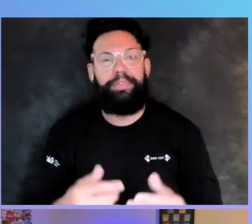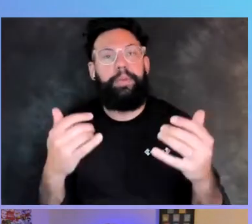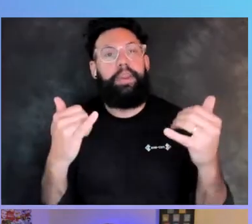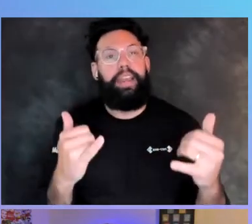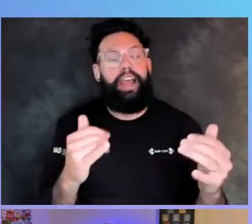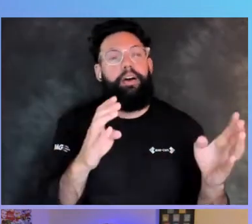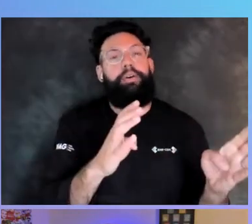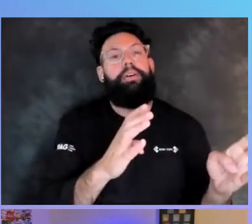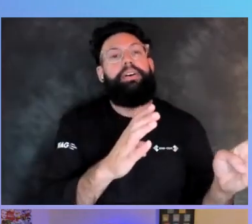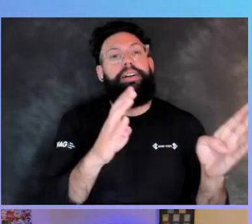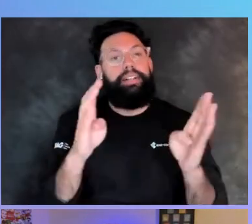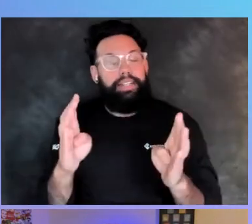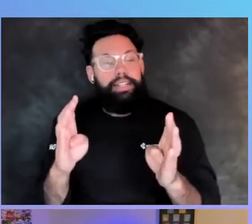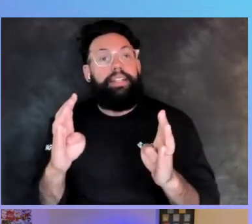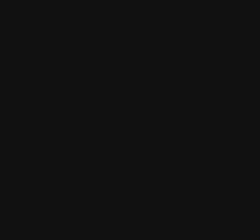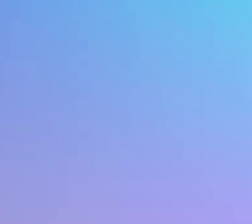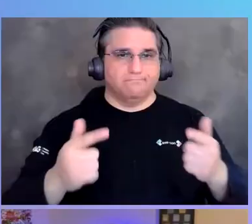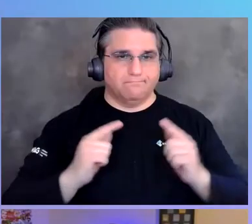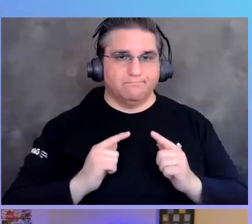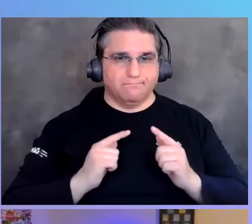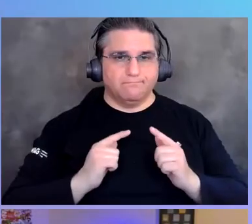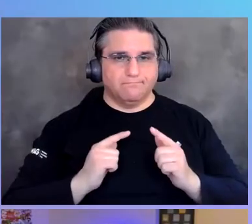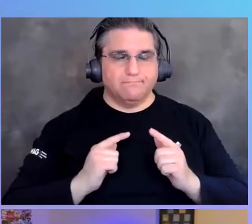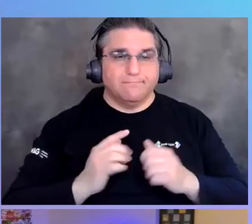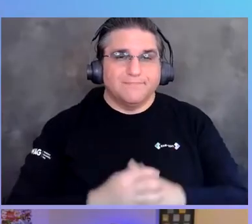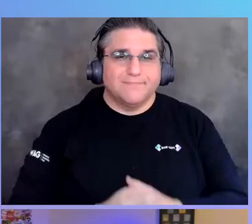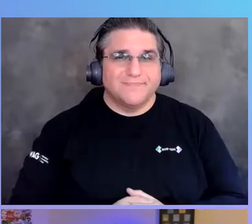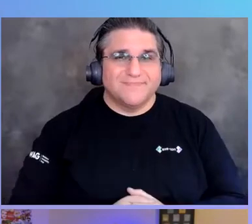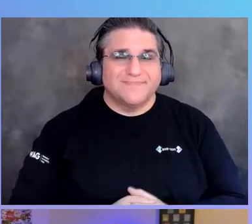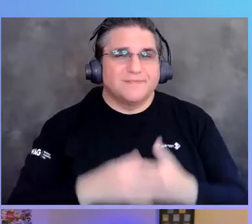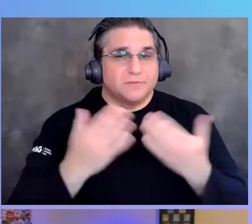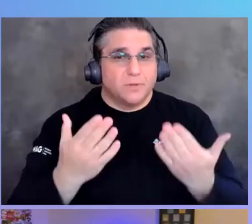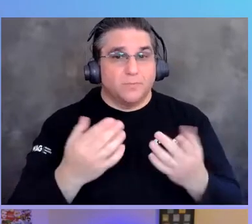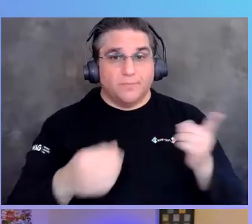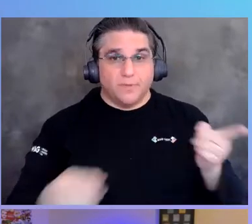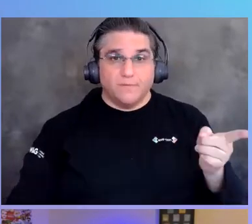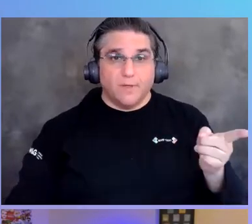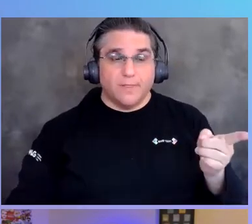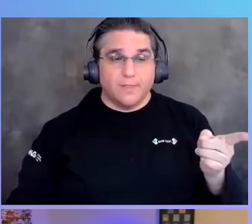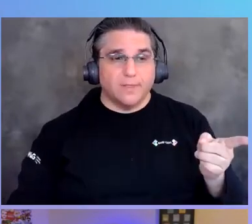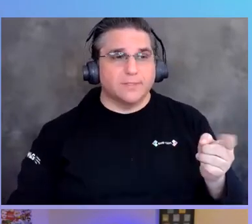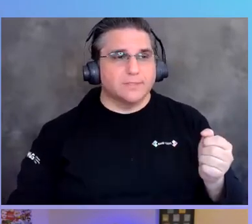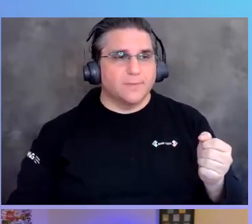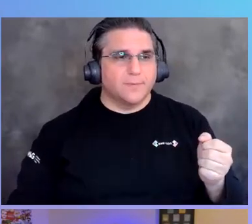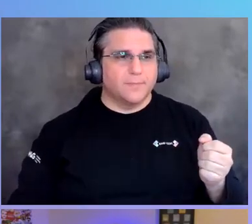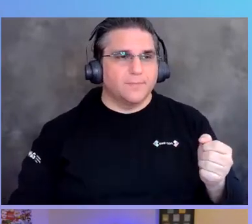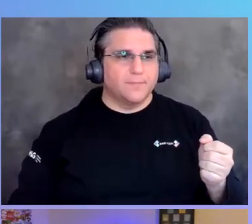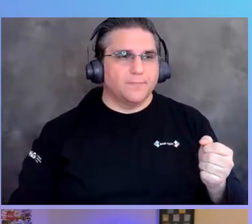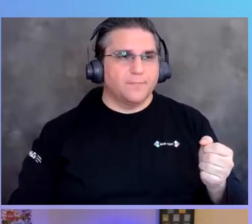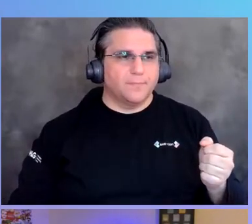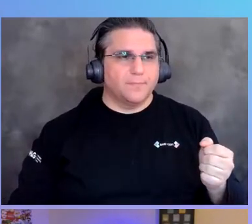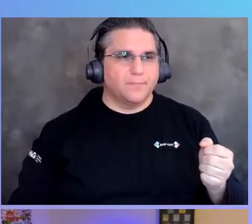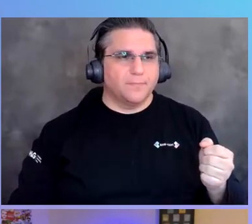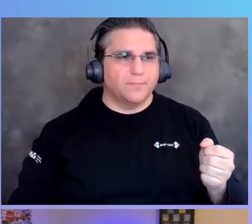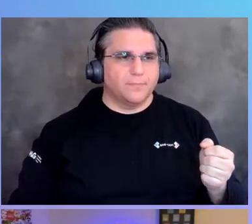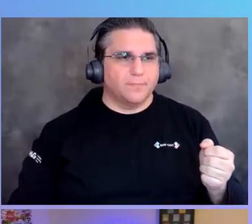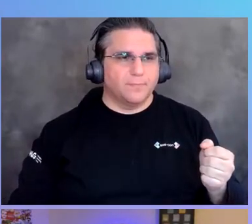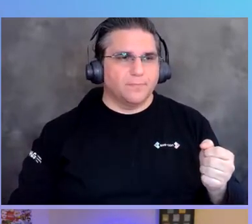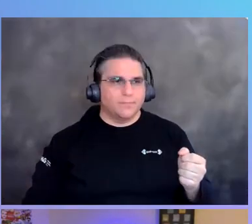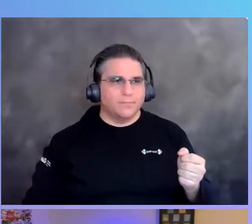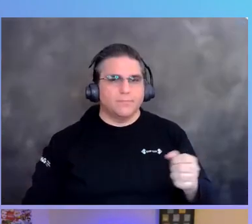we introduce a target into this? So this example uses the same task and it's using the same